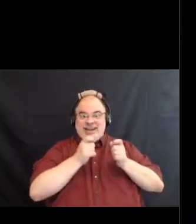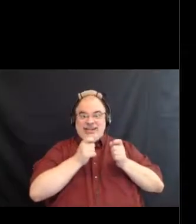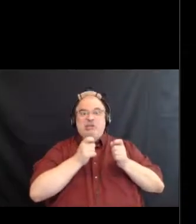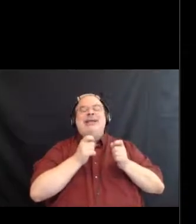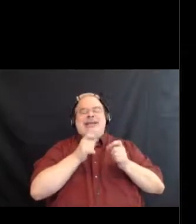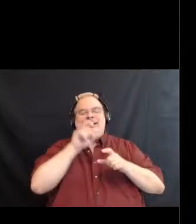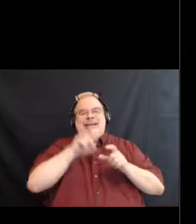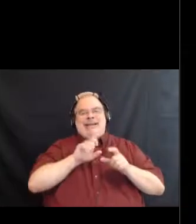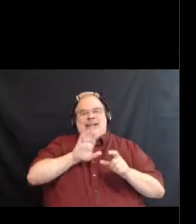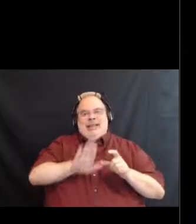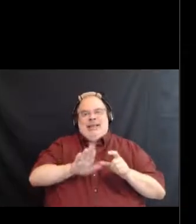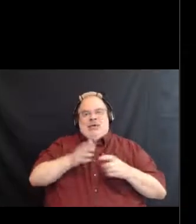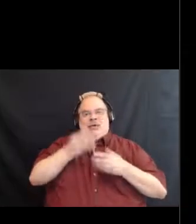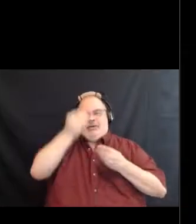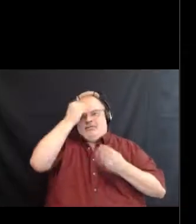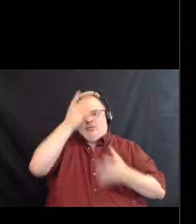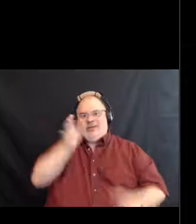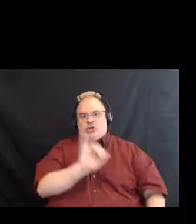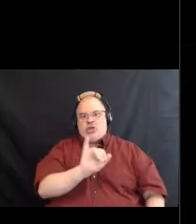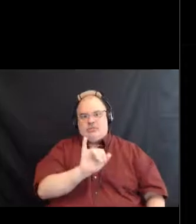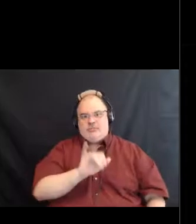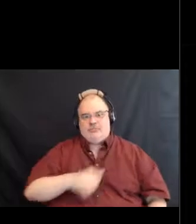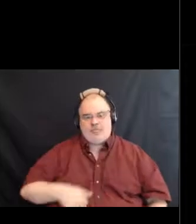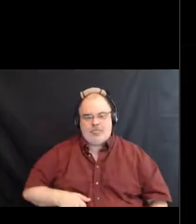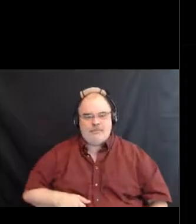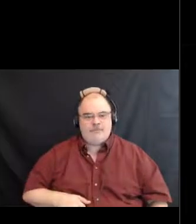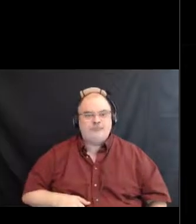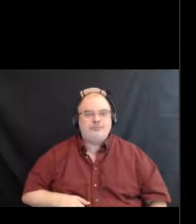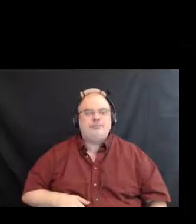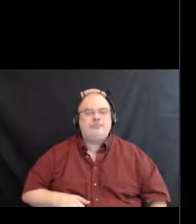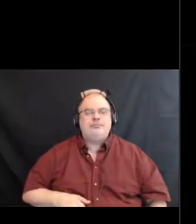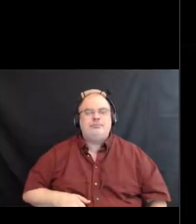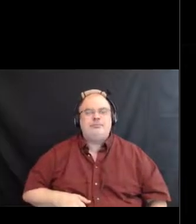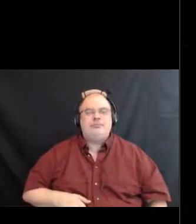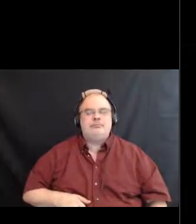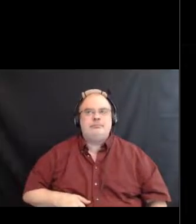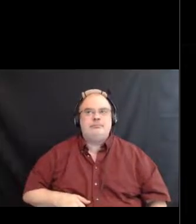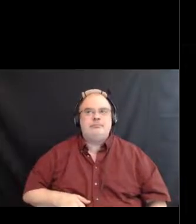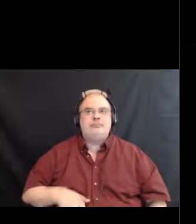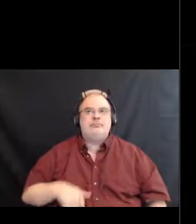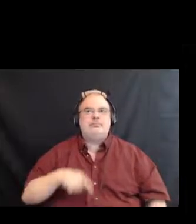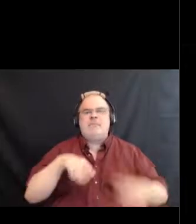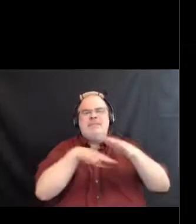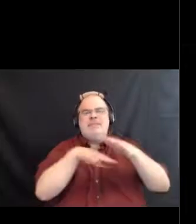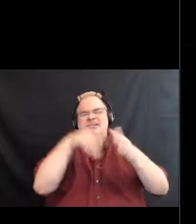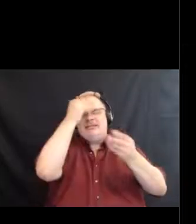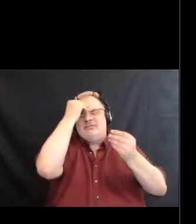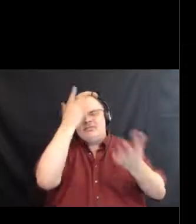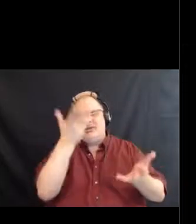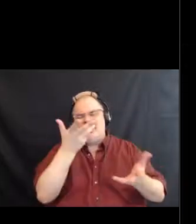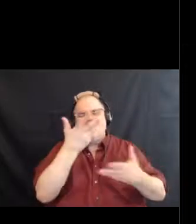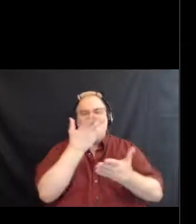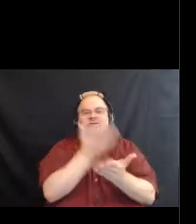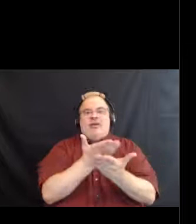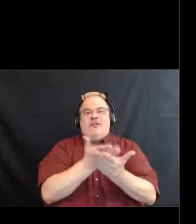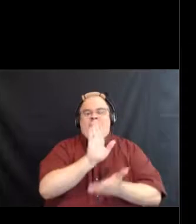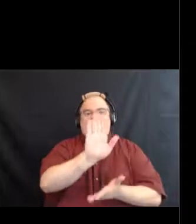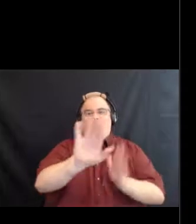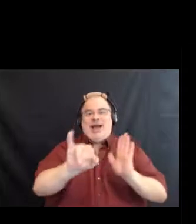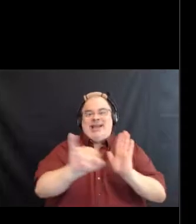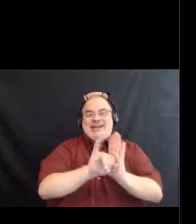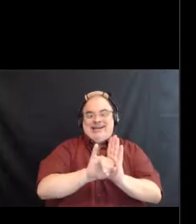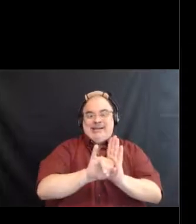well. During the process, they'll be asked some basic information as well to verify identity. Also,